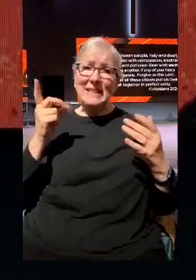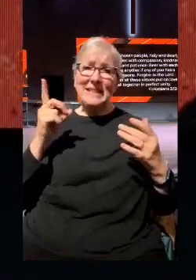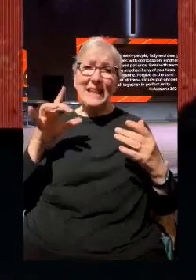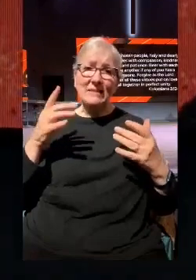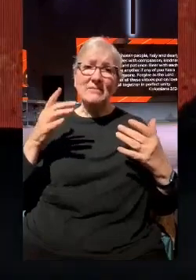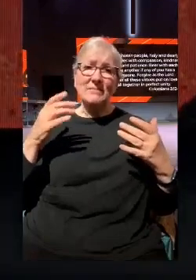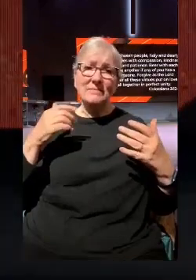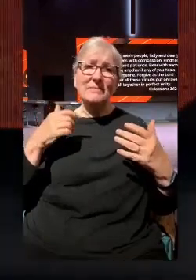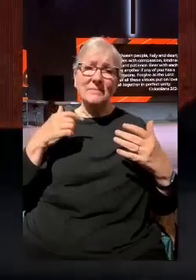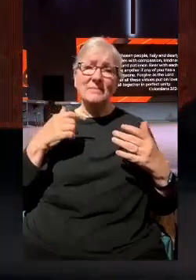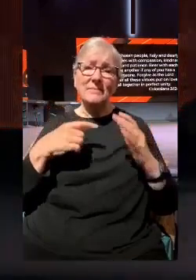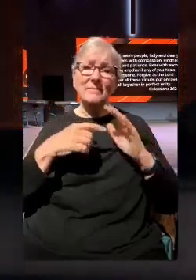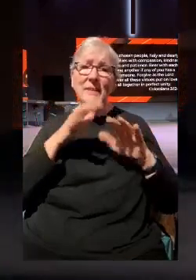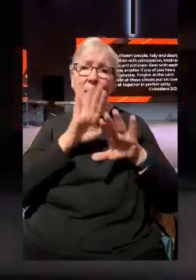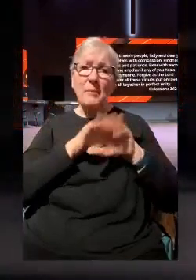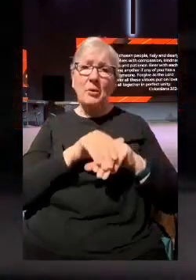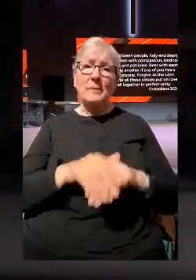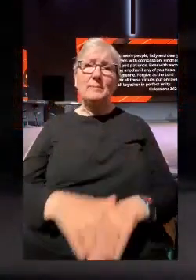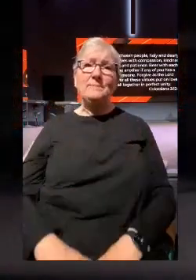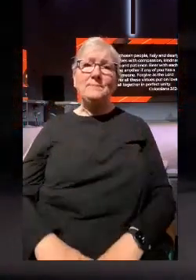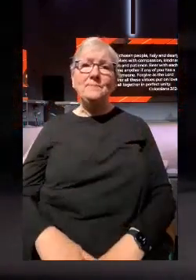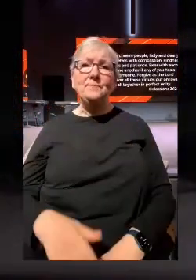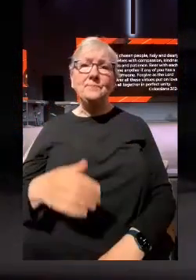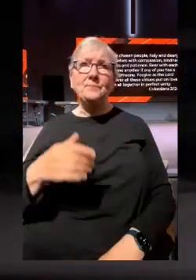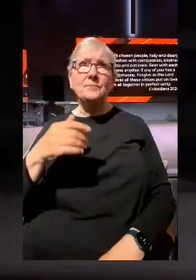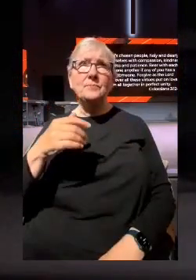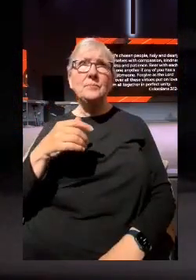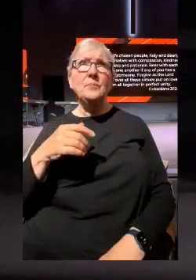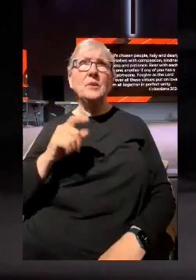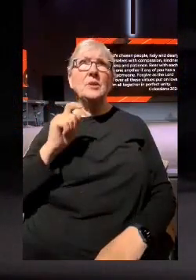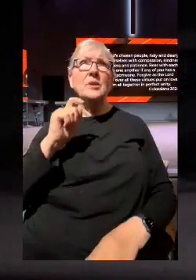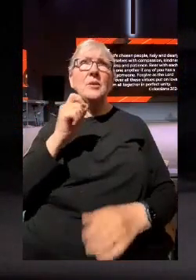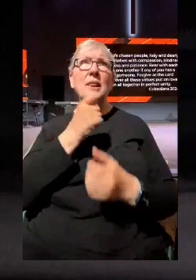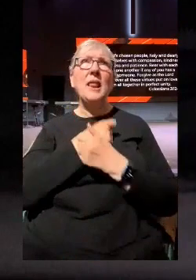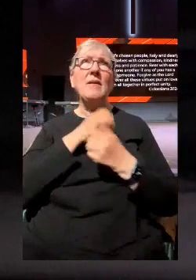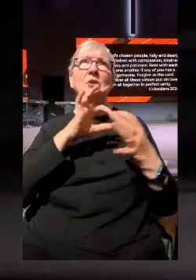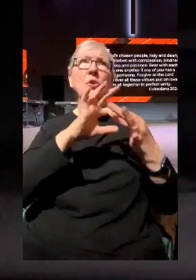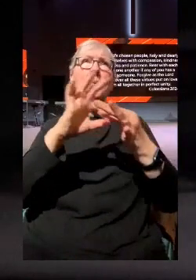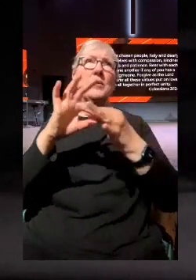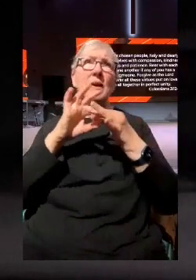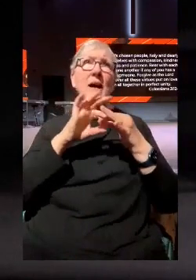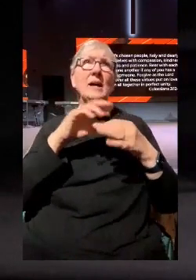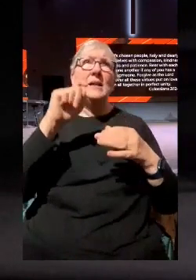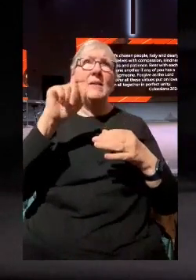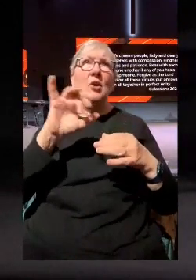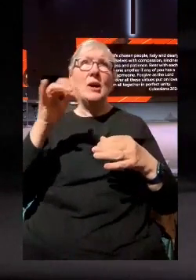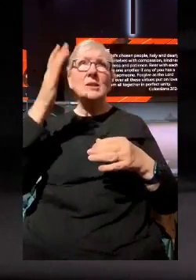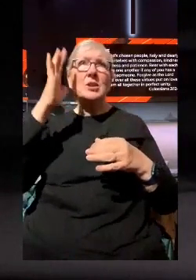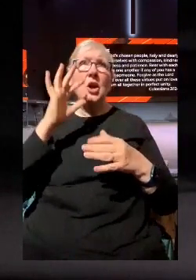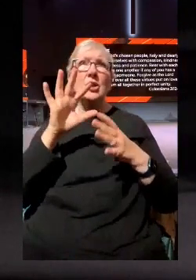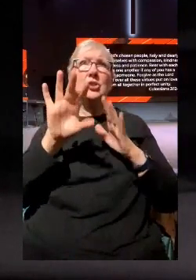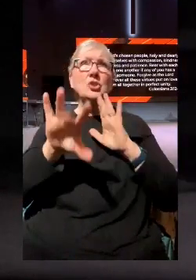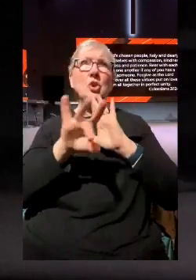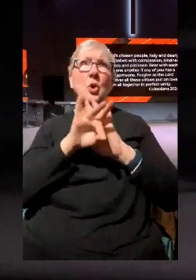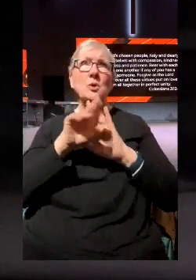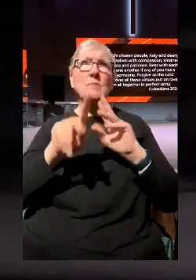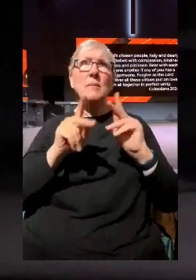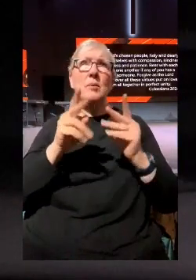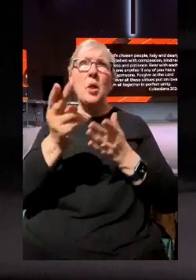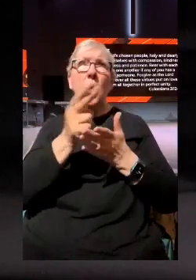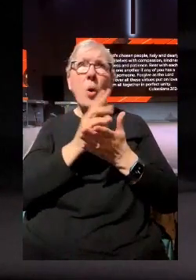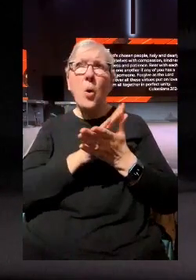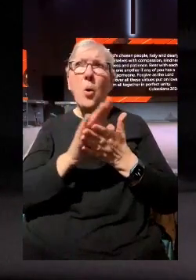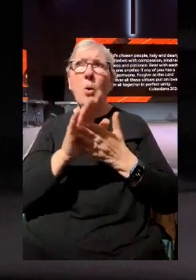Love unites. Therefore, as God's chosen people, holy and dearly loved, clothe yourself with compassion, kindness,